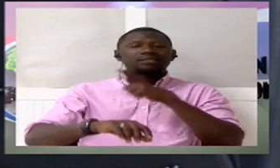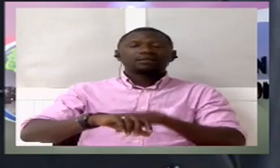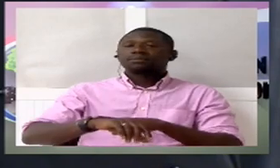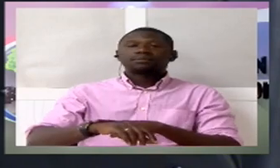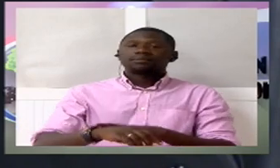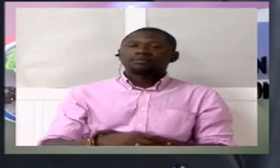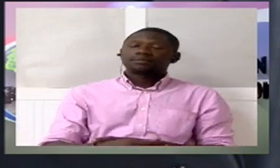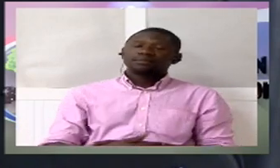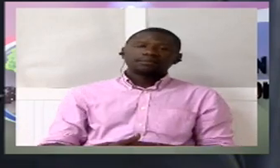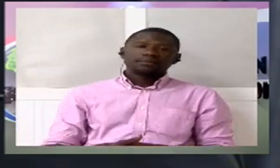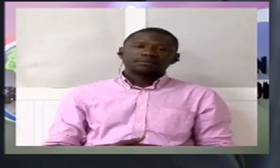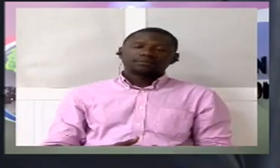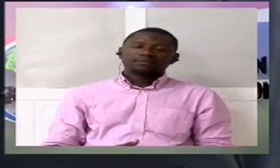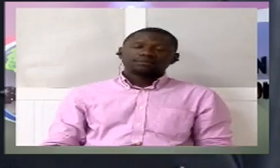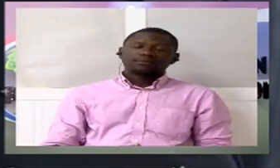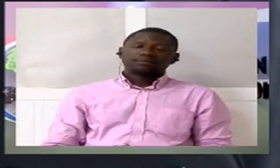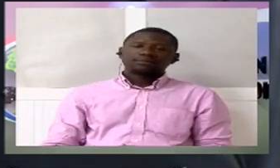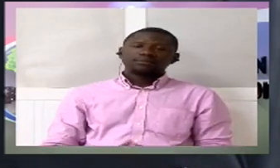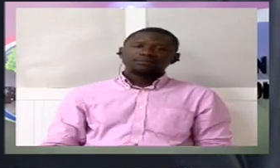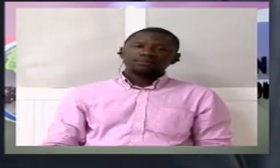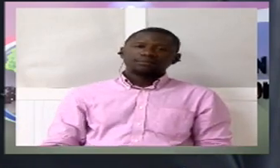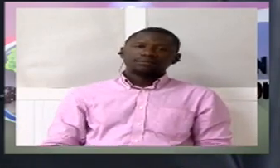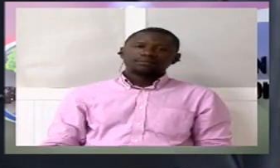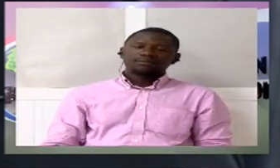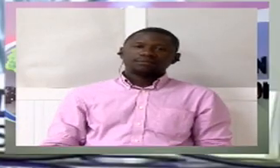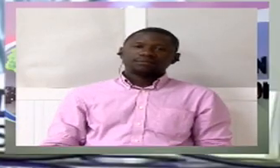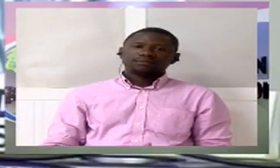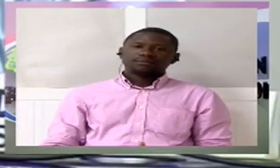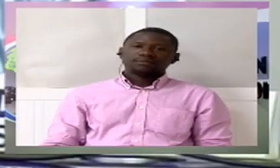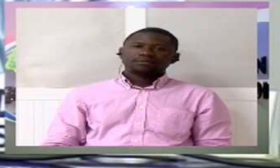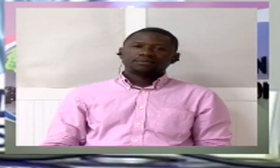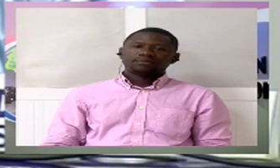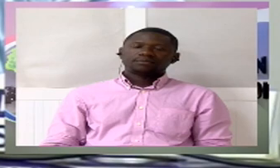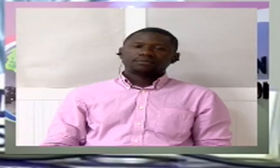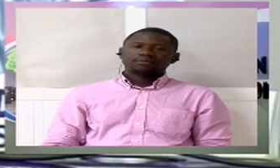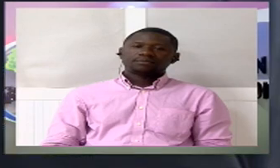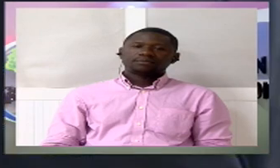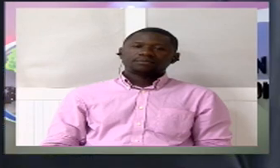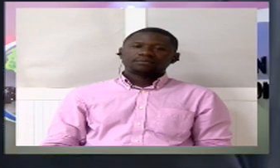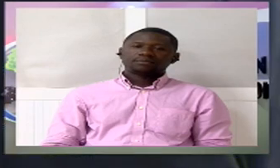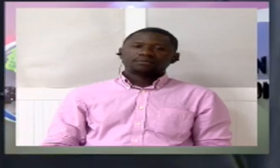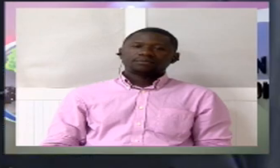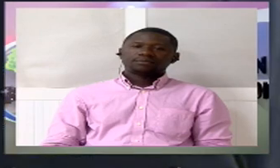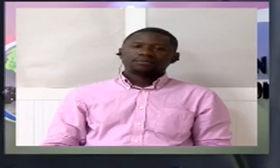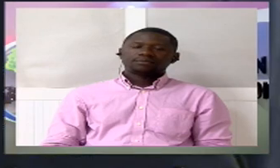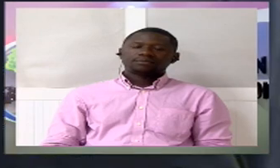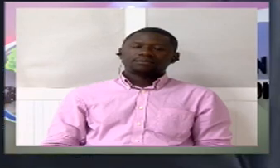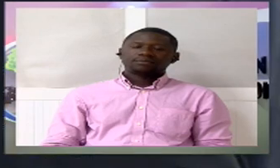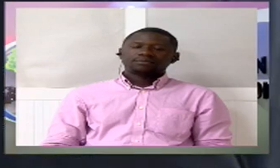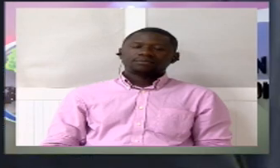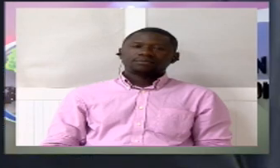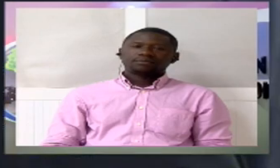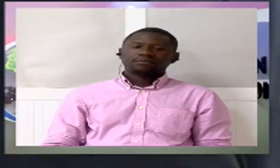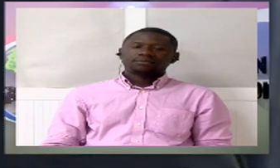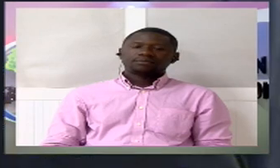ntama tara civil servant ya ngatara adunta ni jamir regime kon so adunde on jamir regime kon lem abe